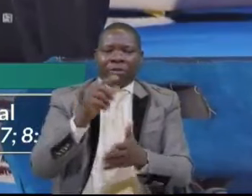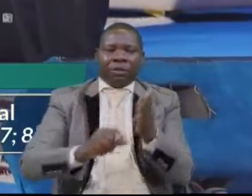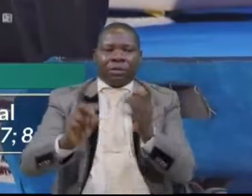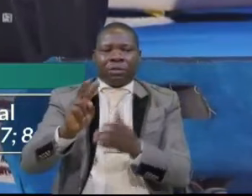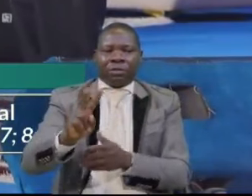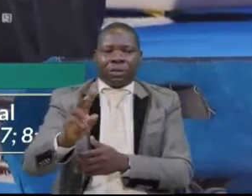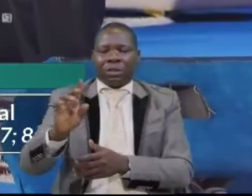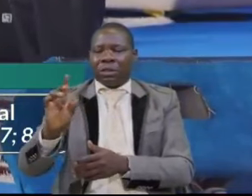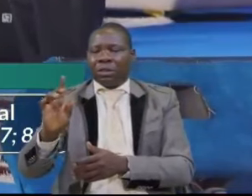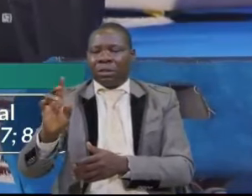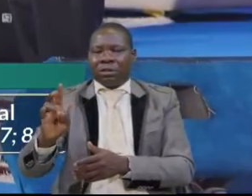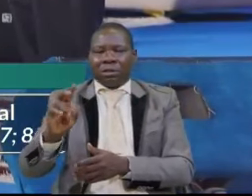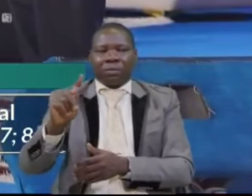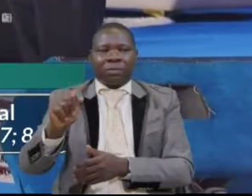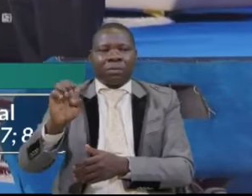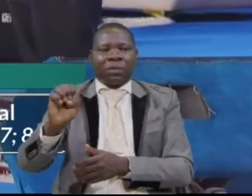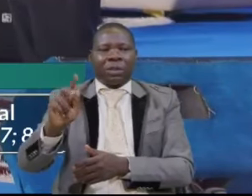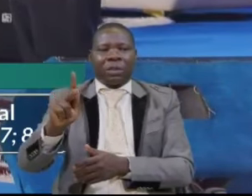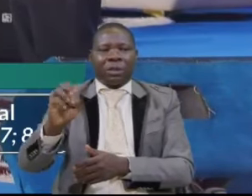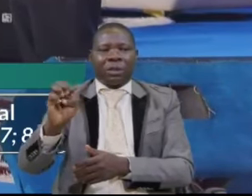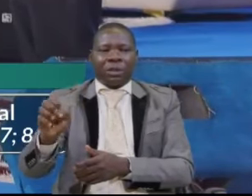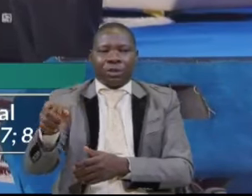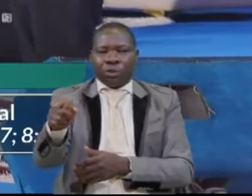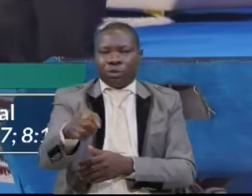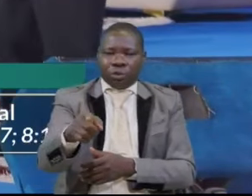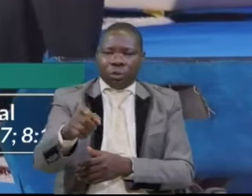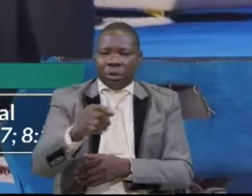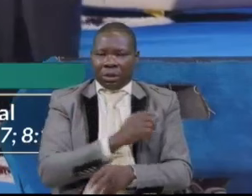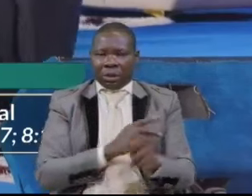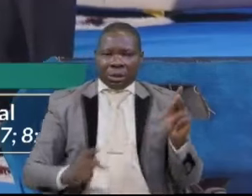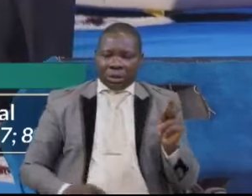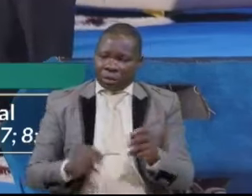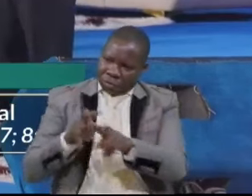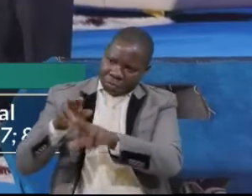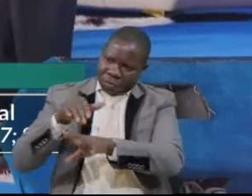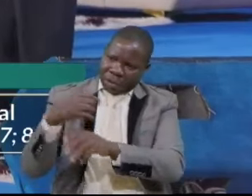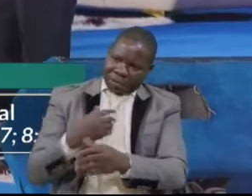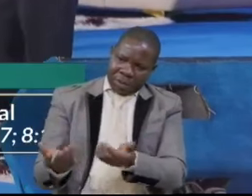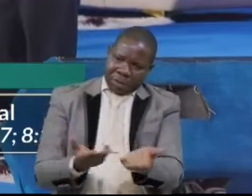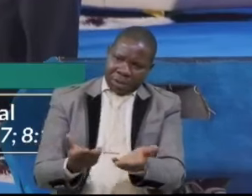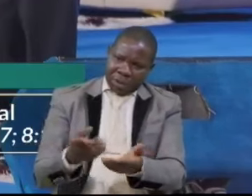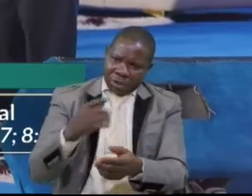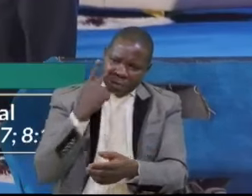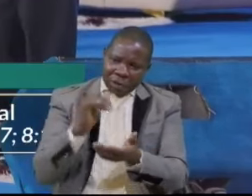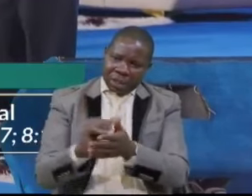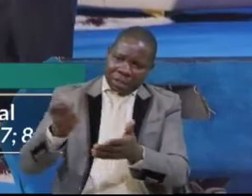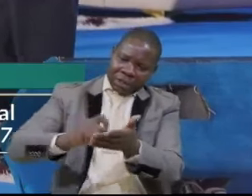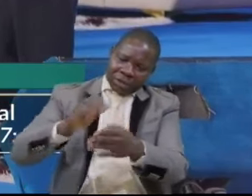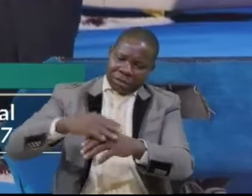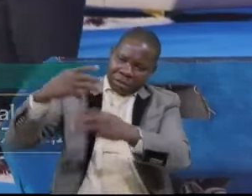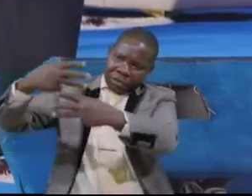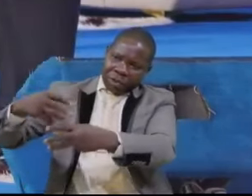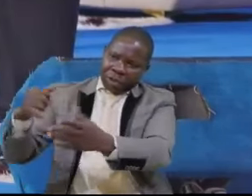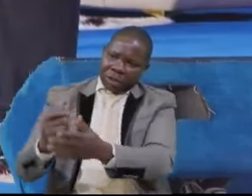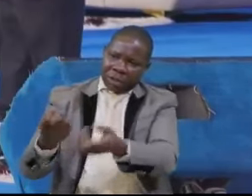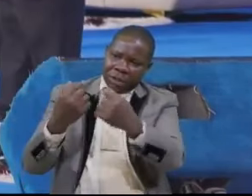thou Belshazzar, look up at me here. You see that writing on the wall? It came because of you.